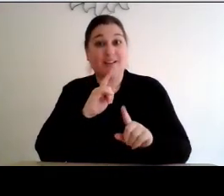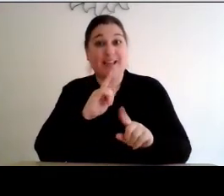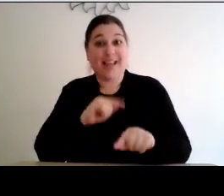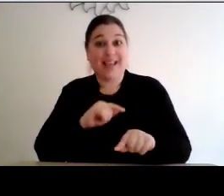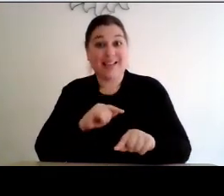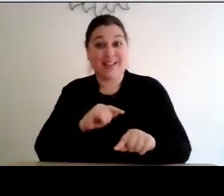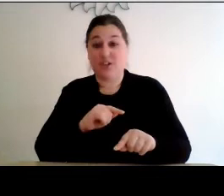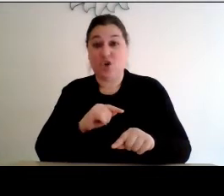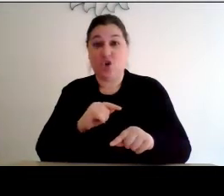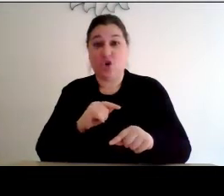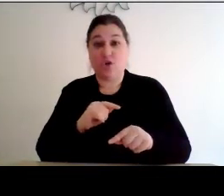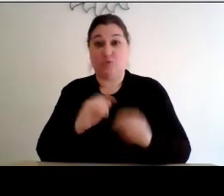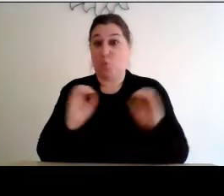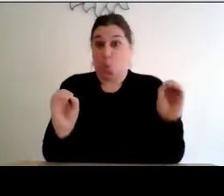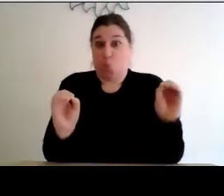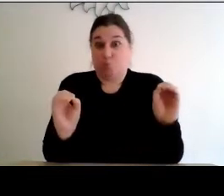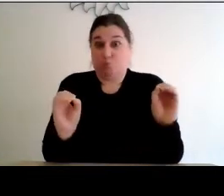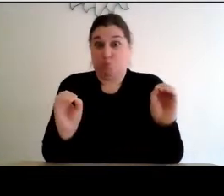all about.